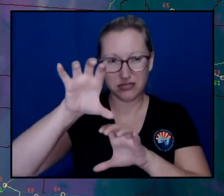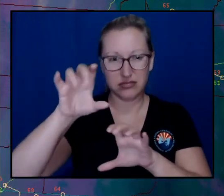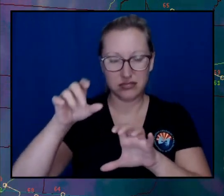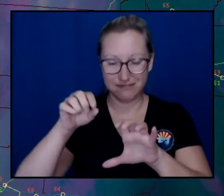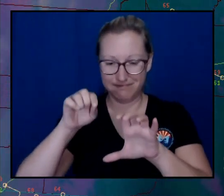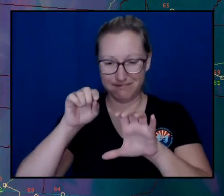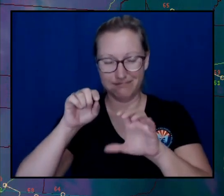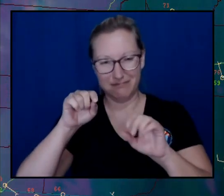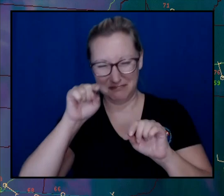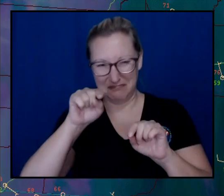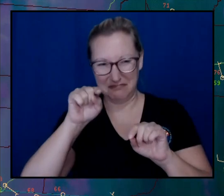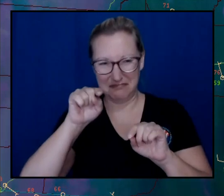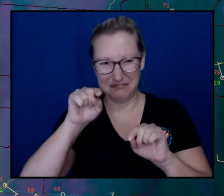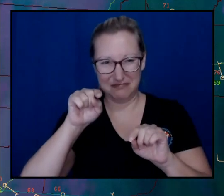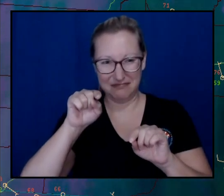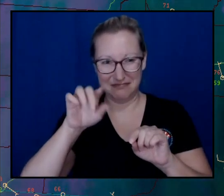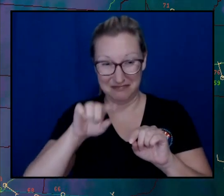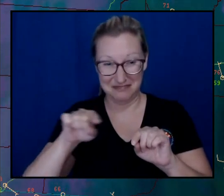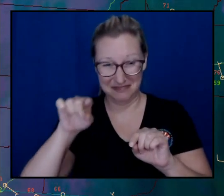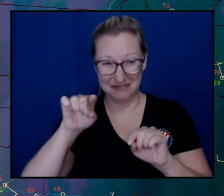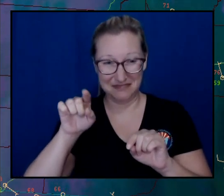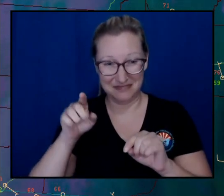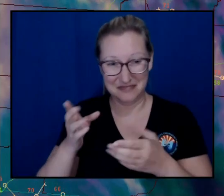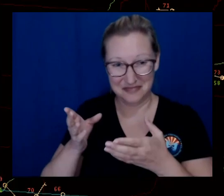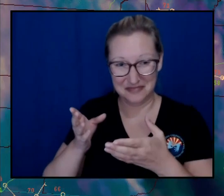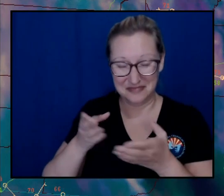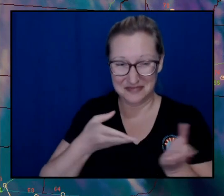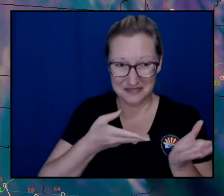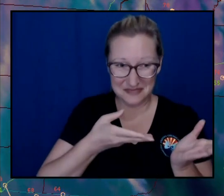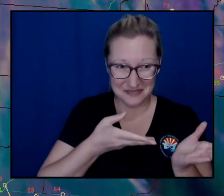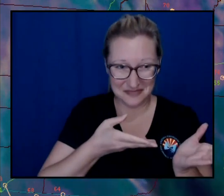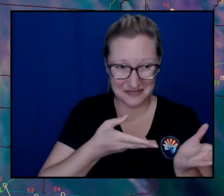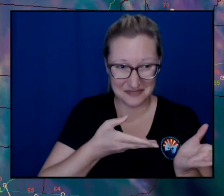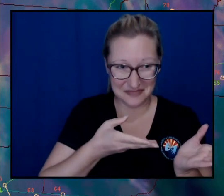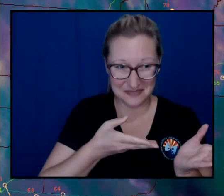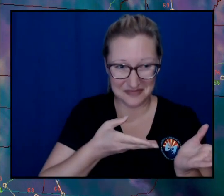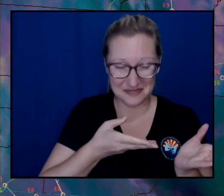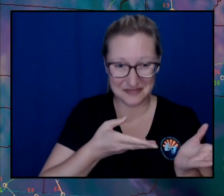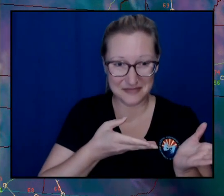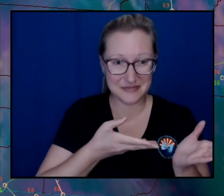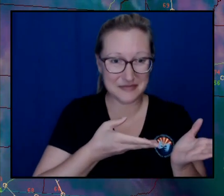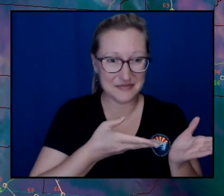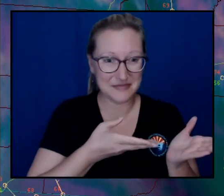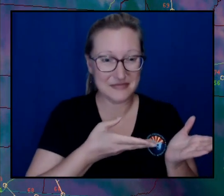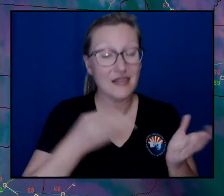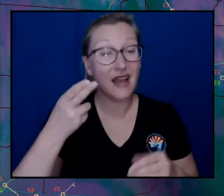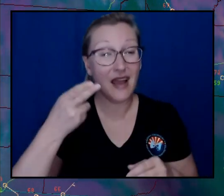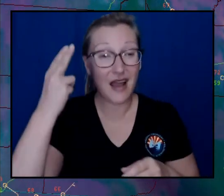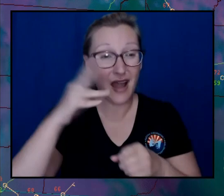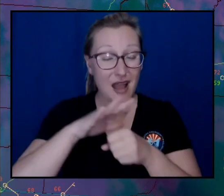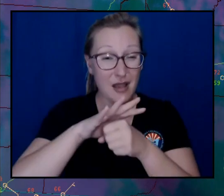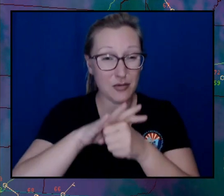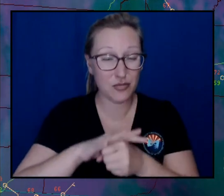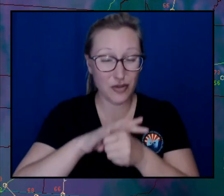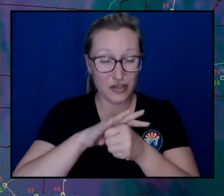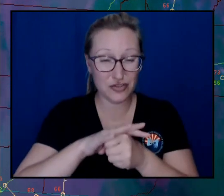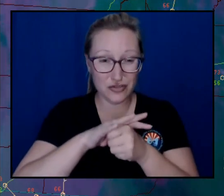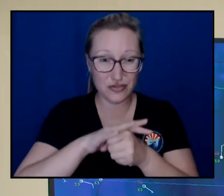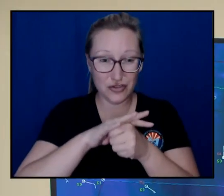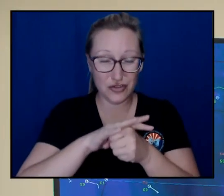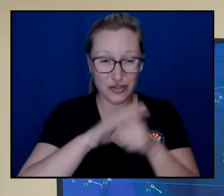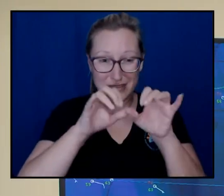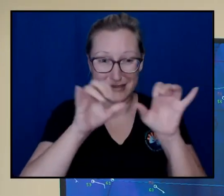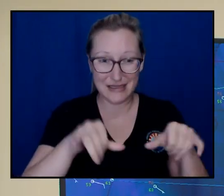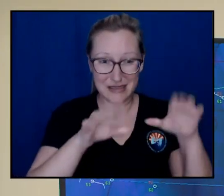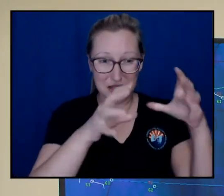pressure system is finally starting to take its trip from just above the Four